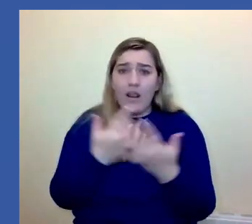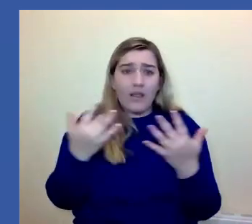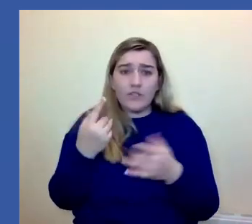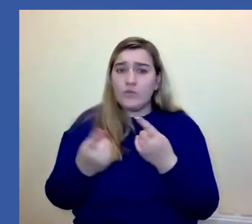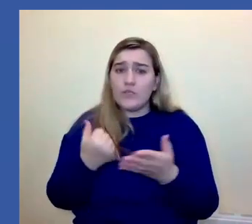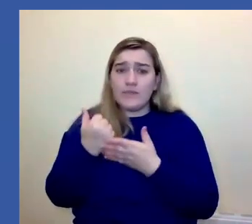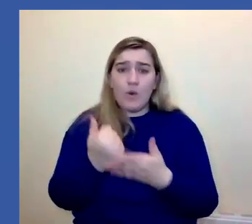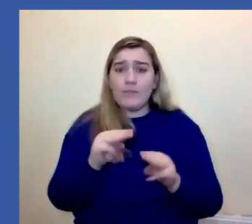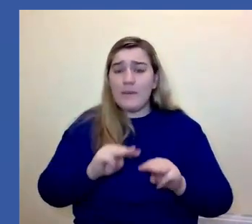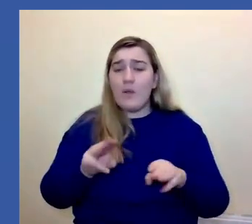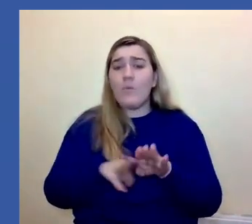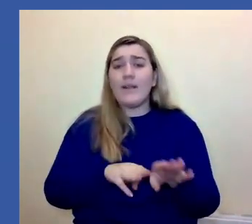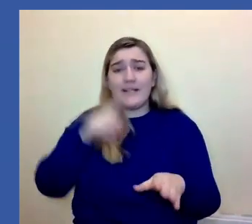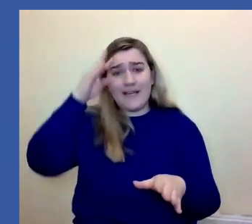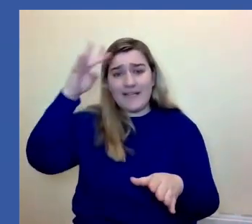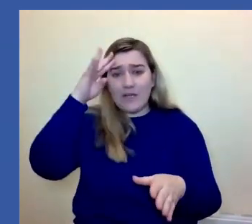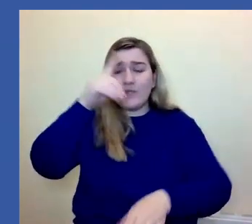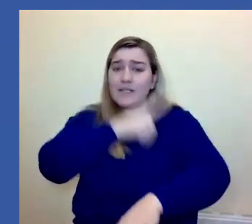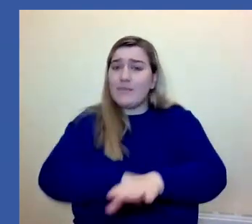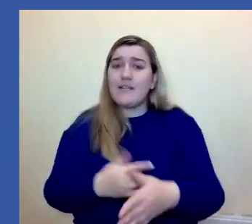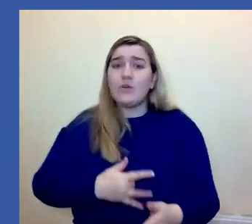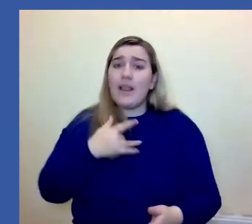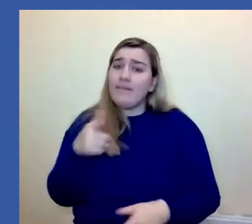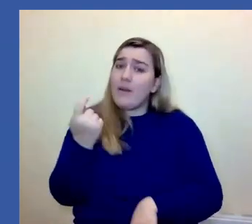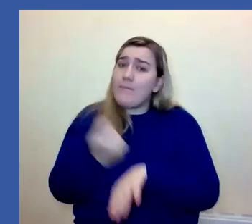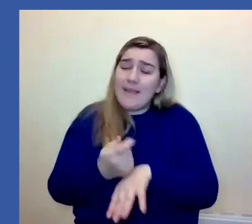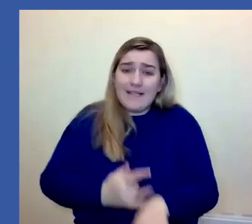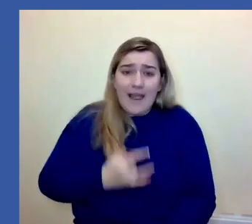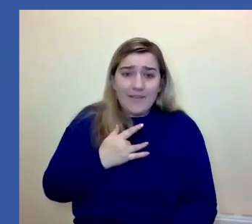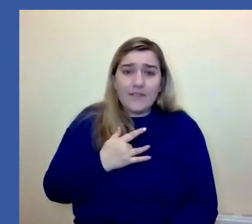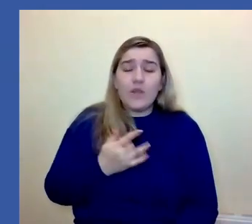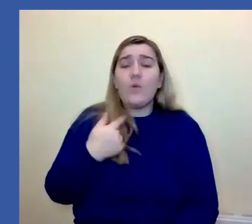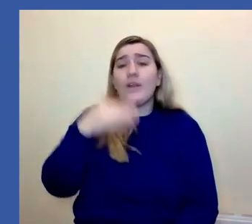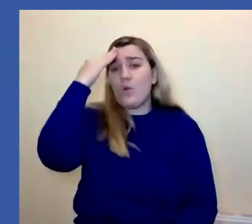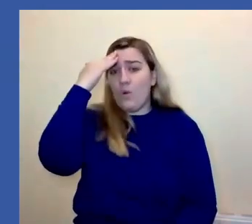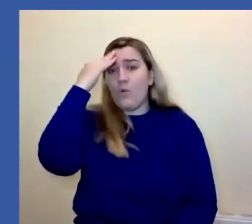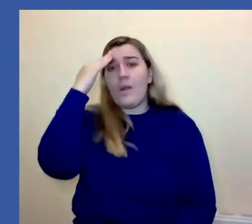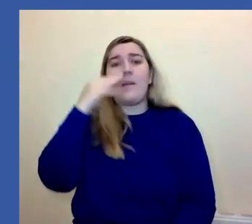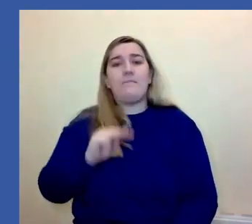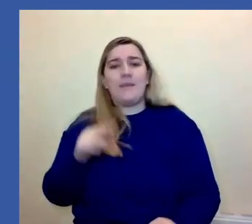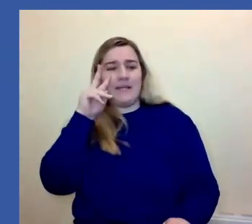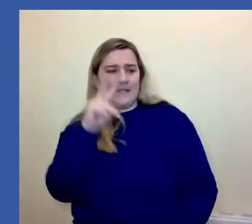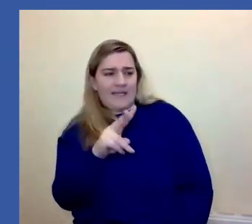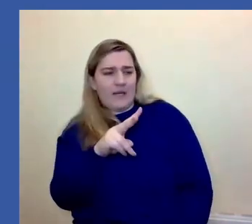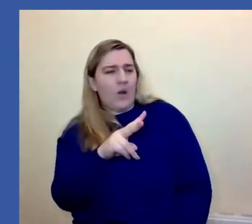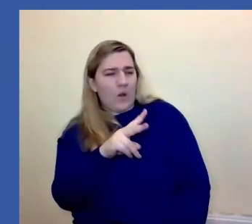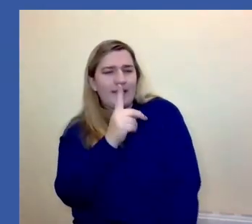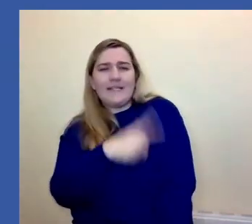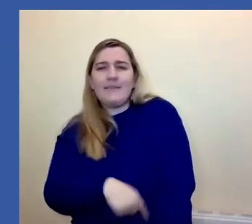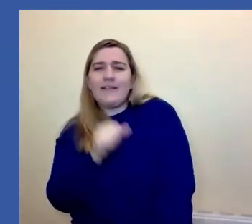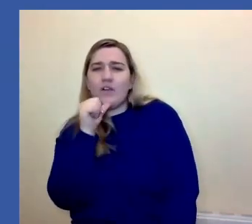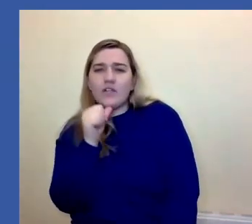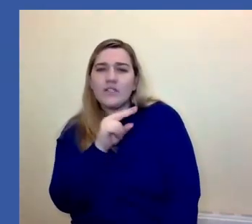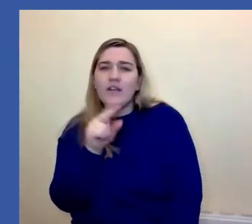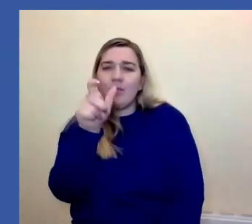with intellectual disabilities to live their best lives. We know that people see the disability first and not the